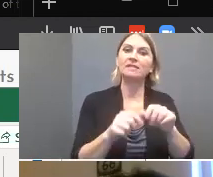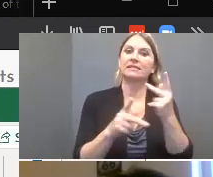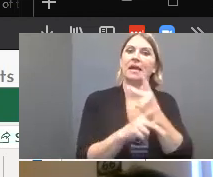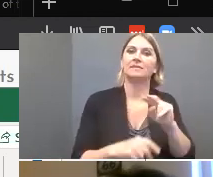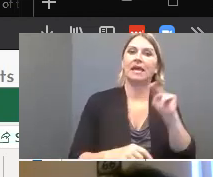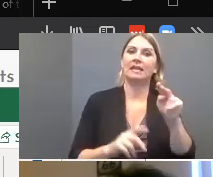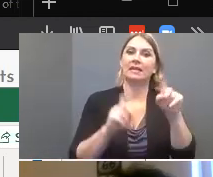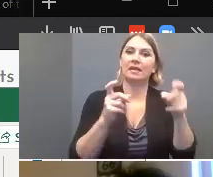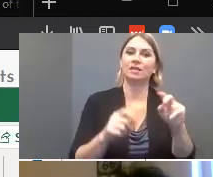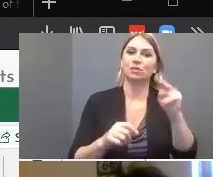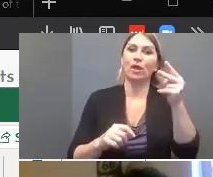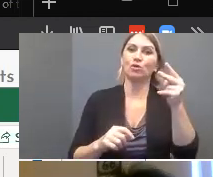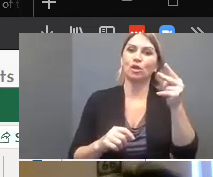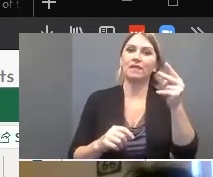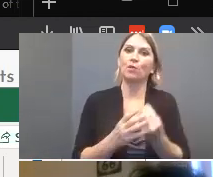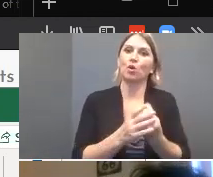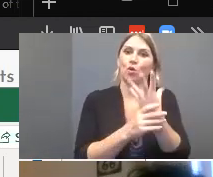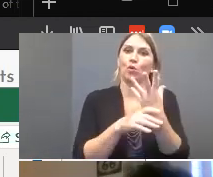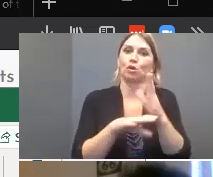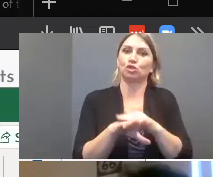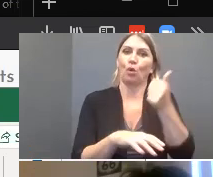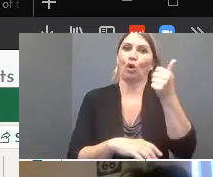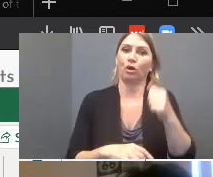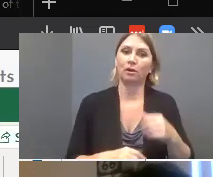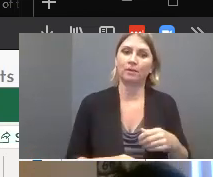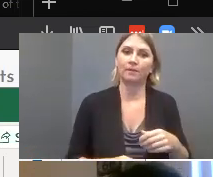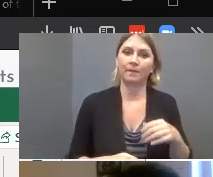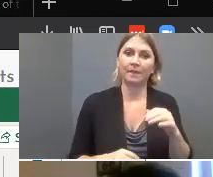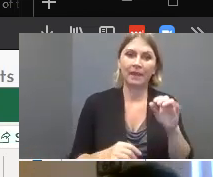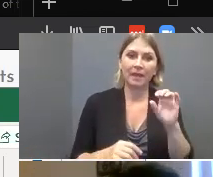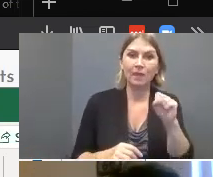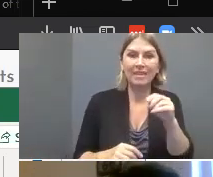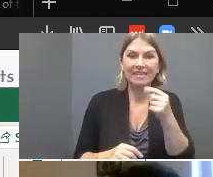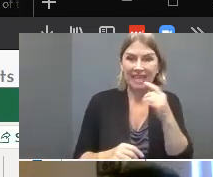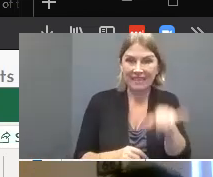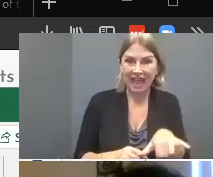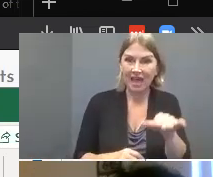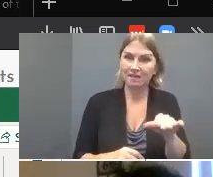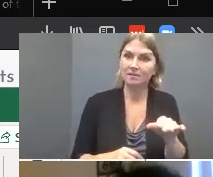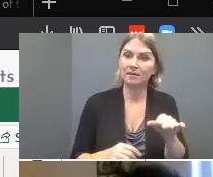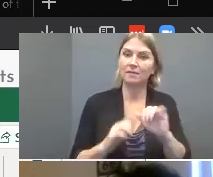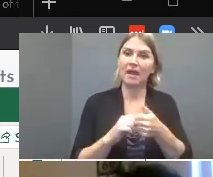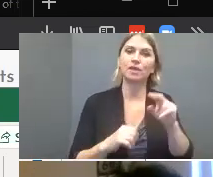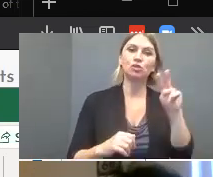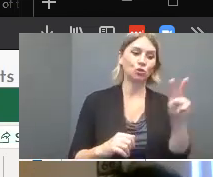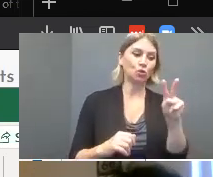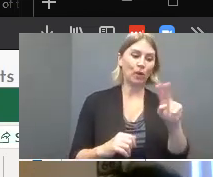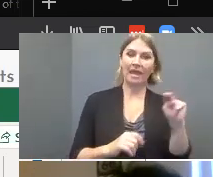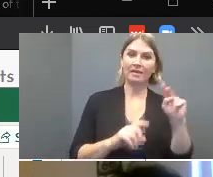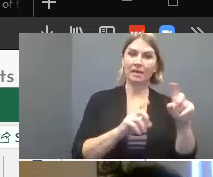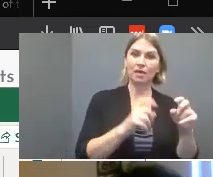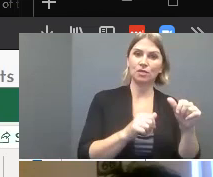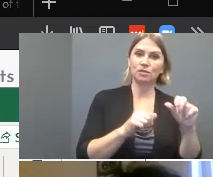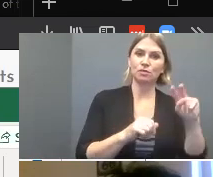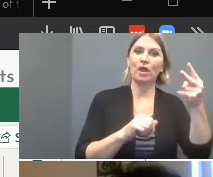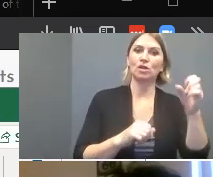grows slower than our equation. And we can easily say that by saying 2n squared, where 2 is the constant.